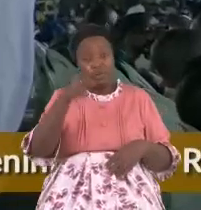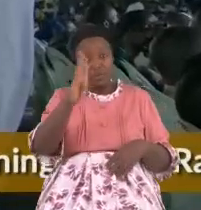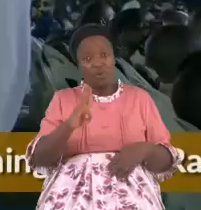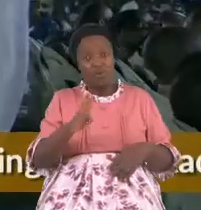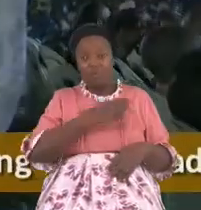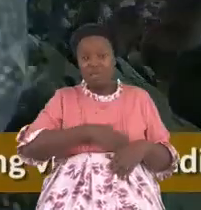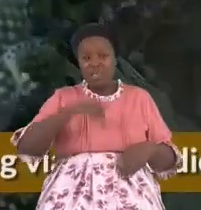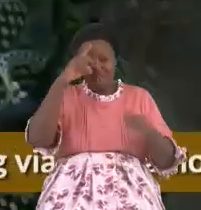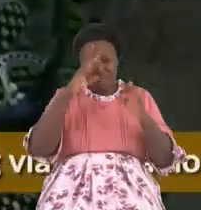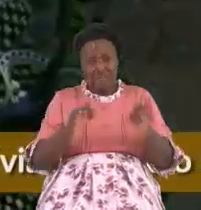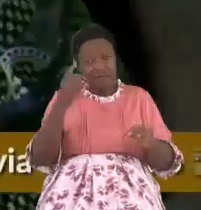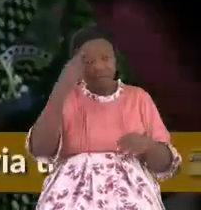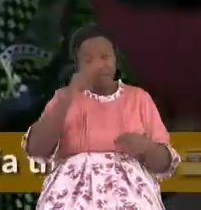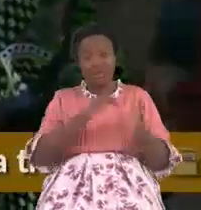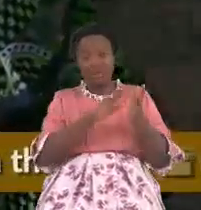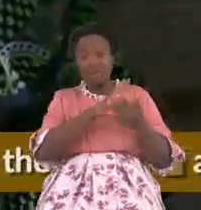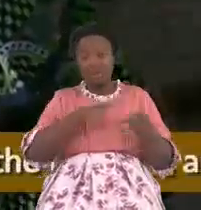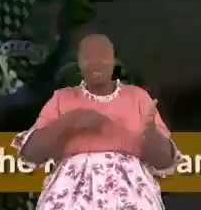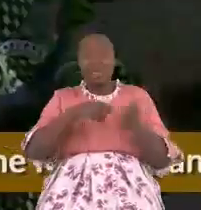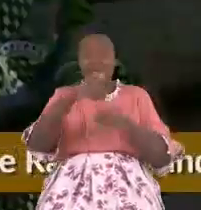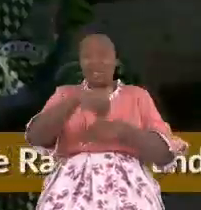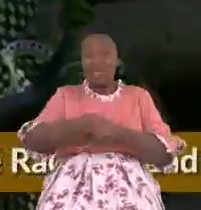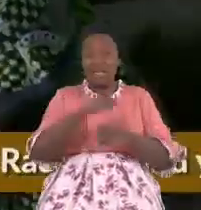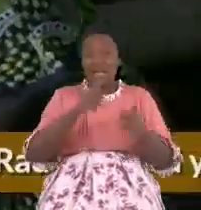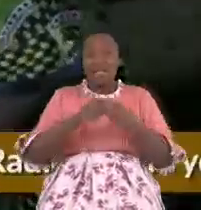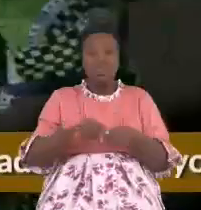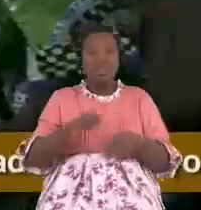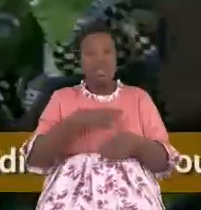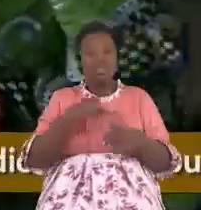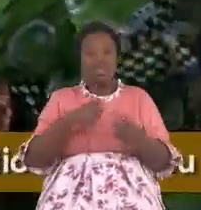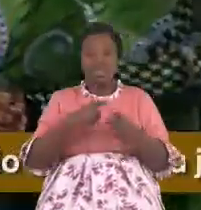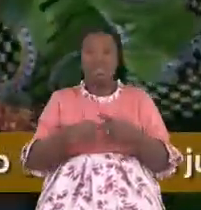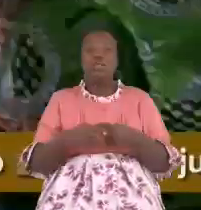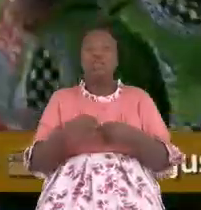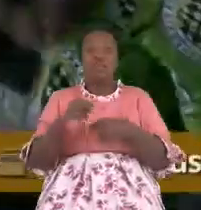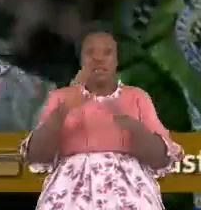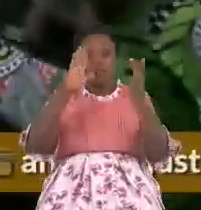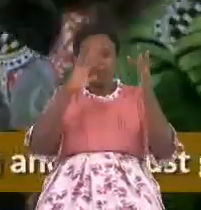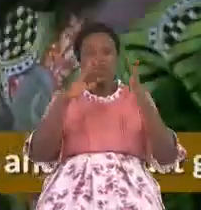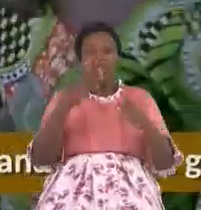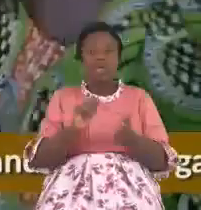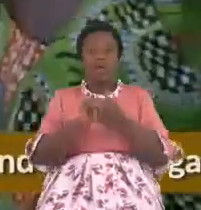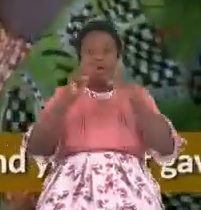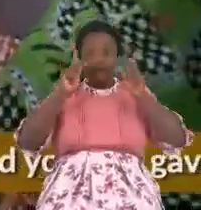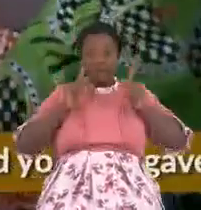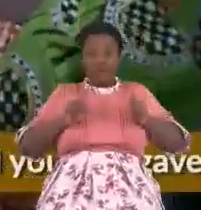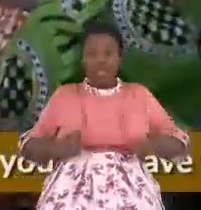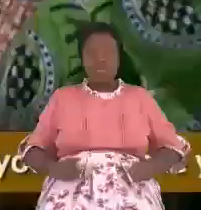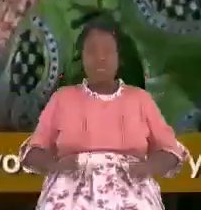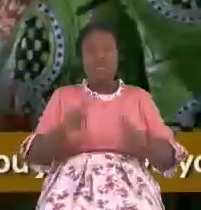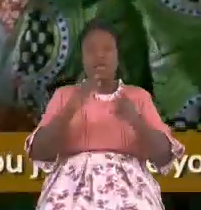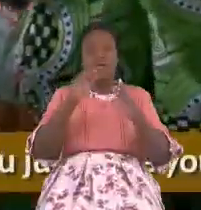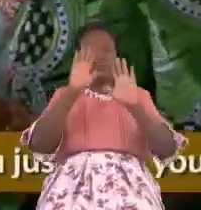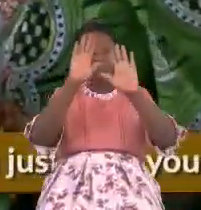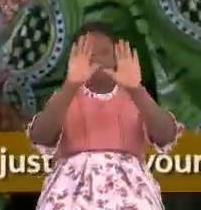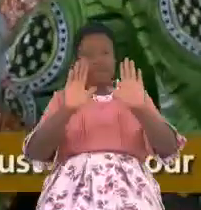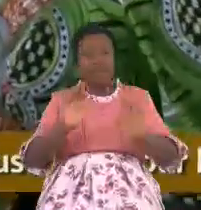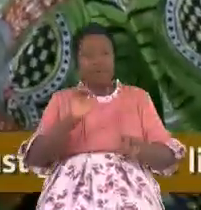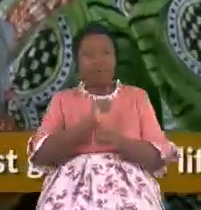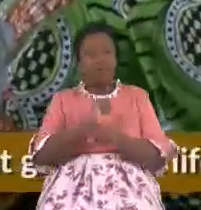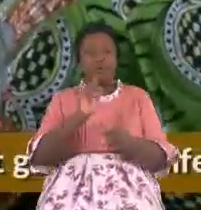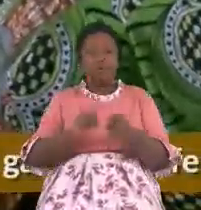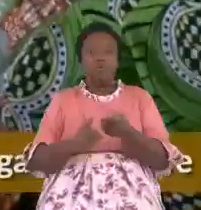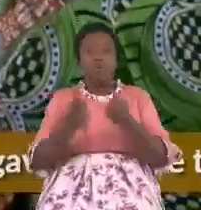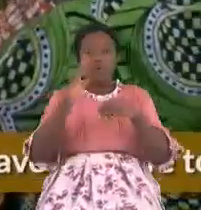who cannot feel or they don't have right materials help them and when they feel the